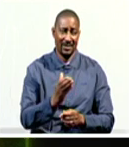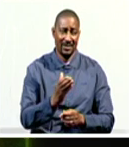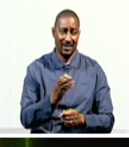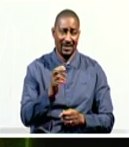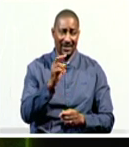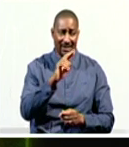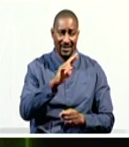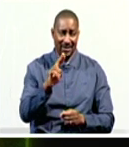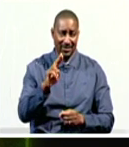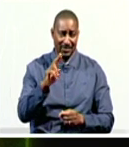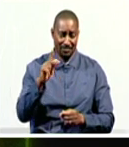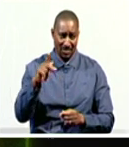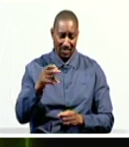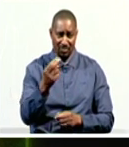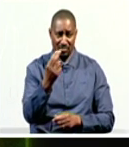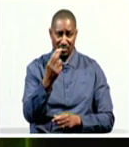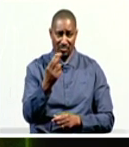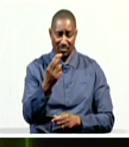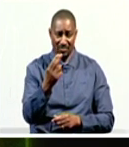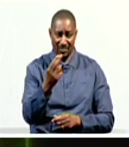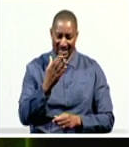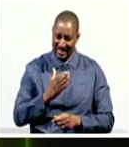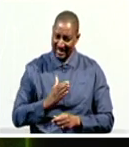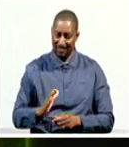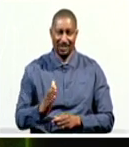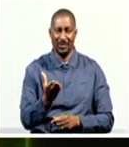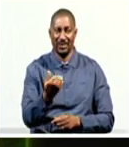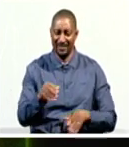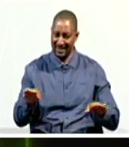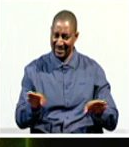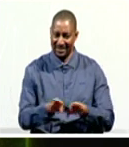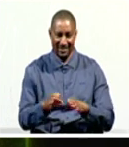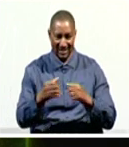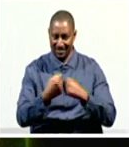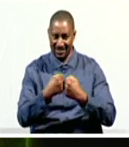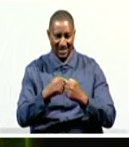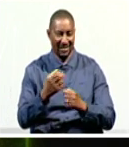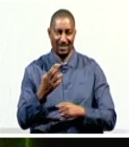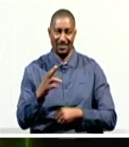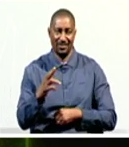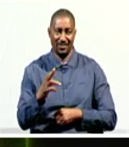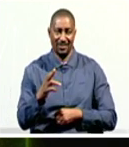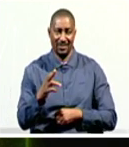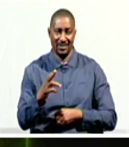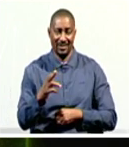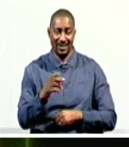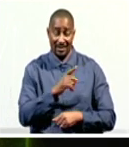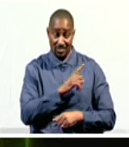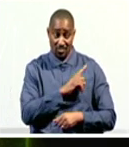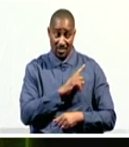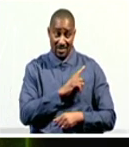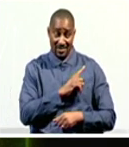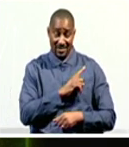this does not become the challenges again. And that is why HPP2 really looks a lot more livelier and